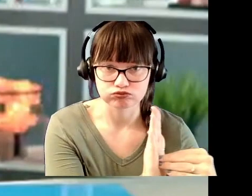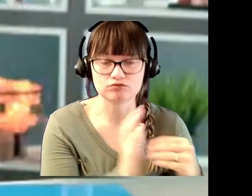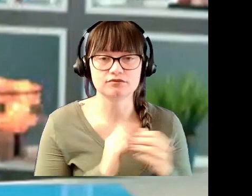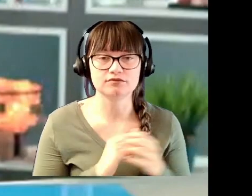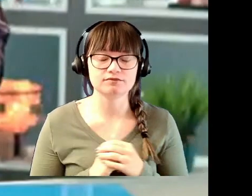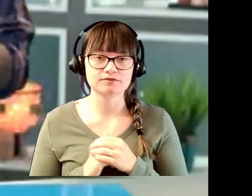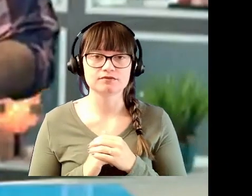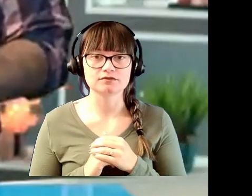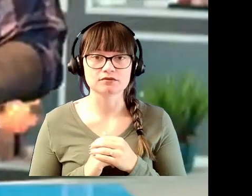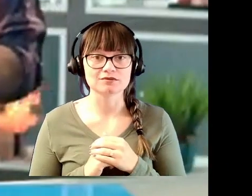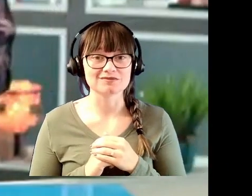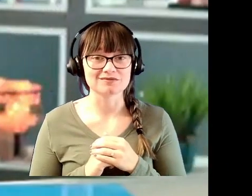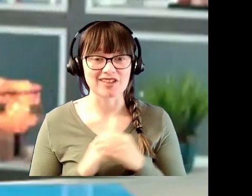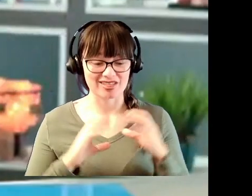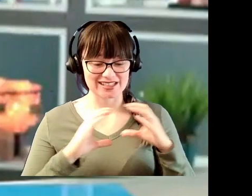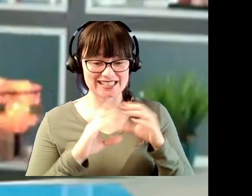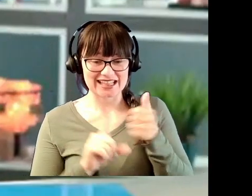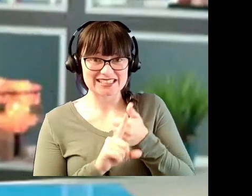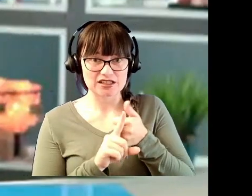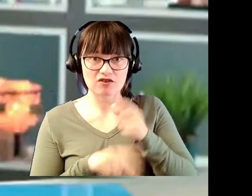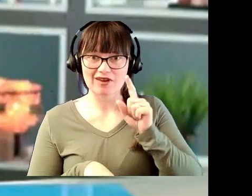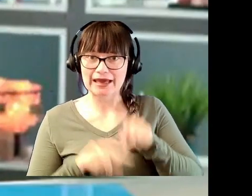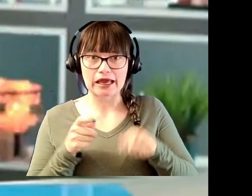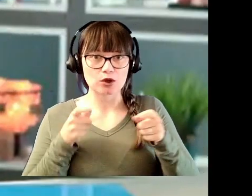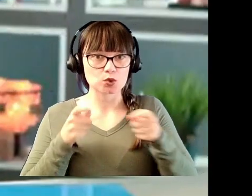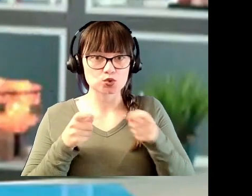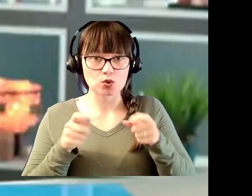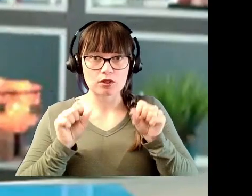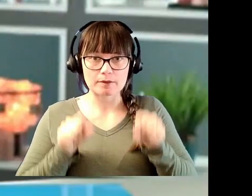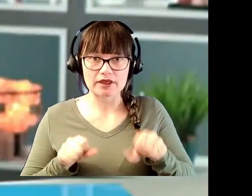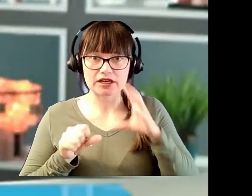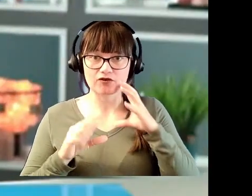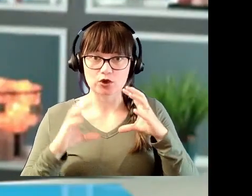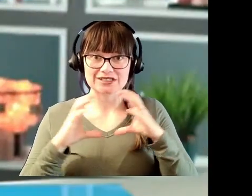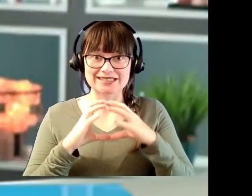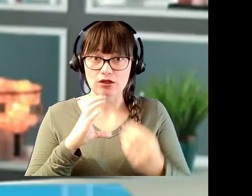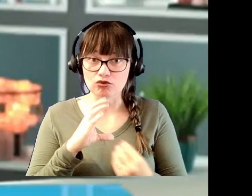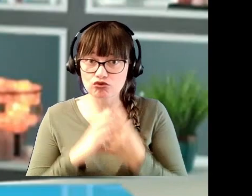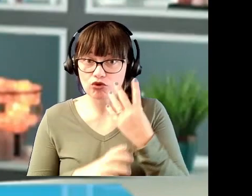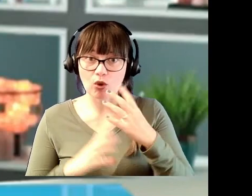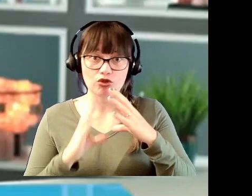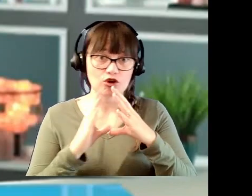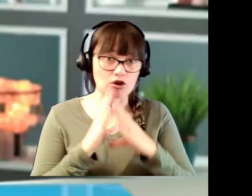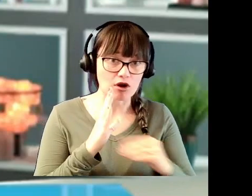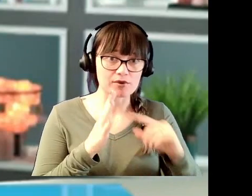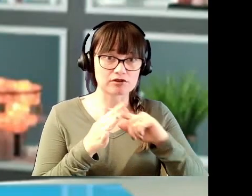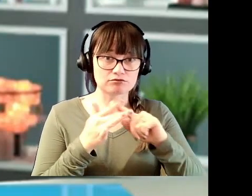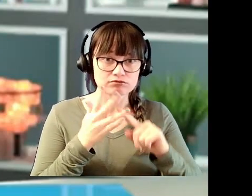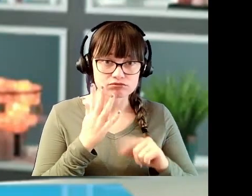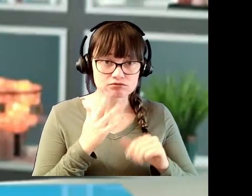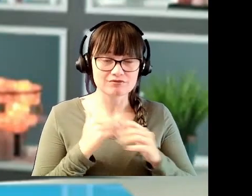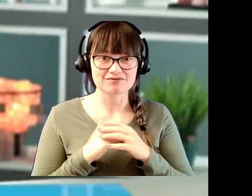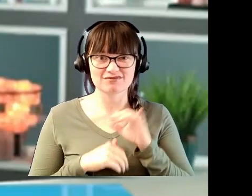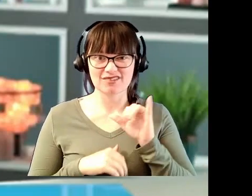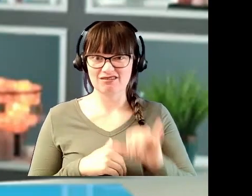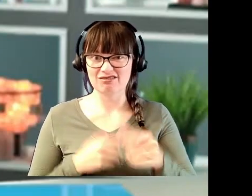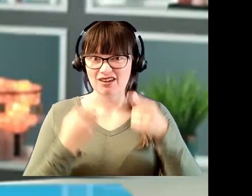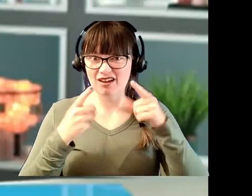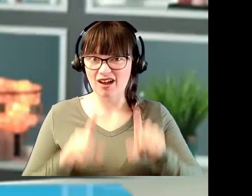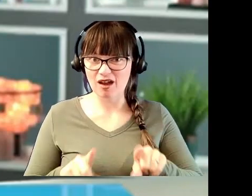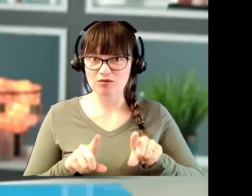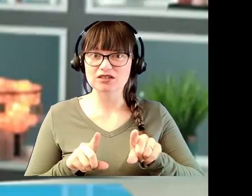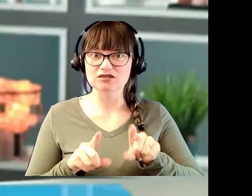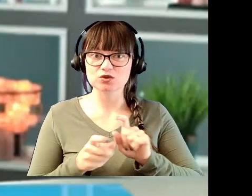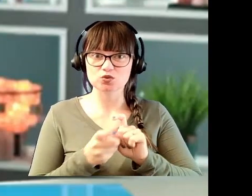its ability to control cell growth. And then from there, it can manifest into other things where it